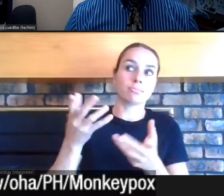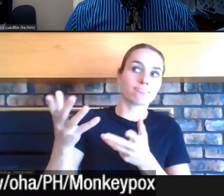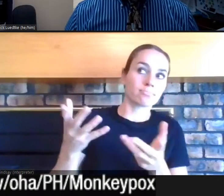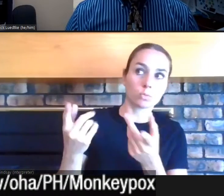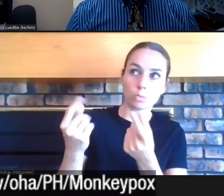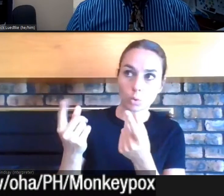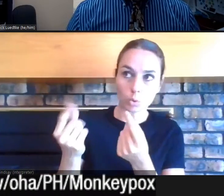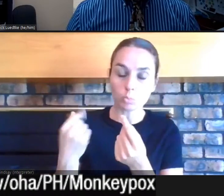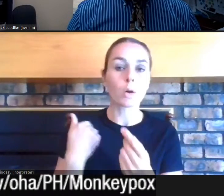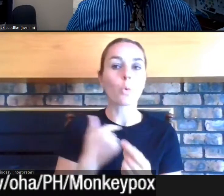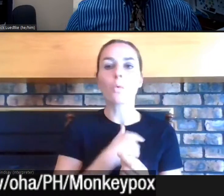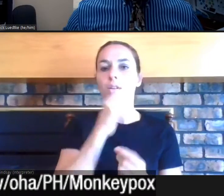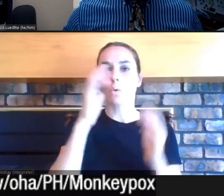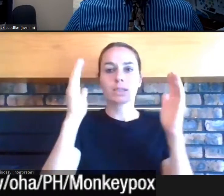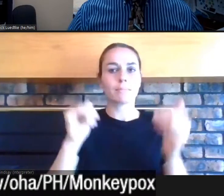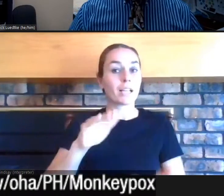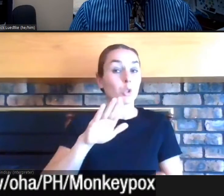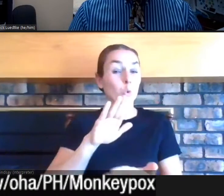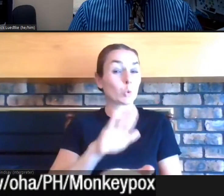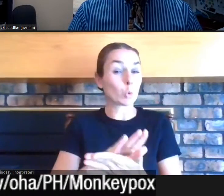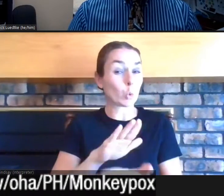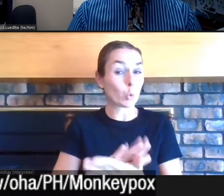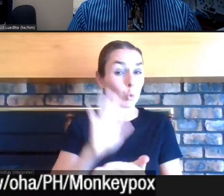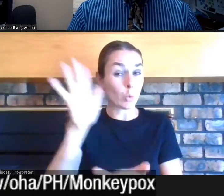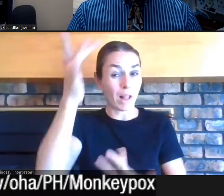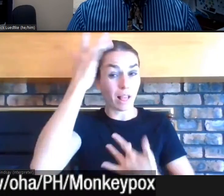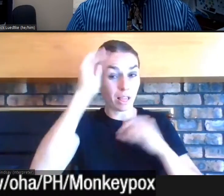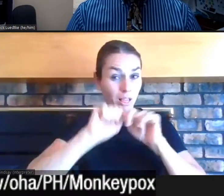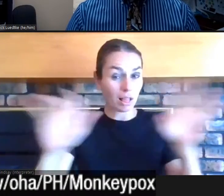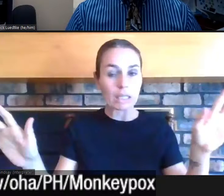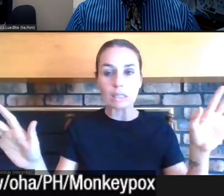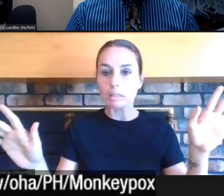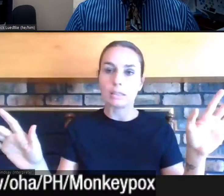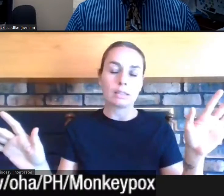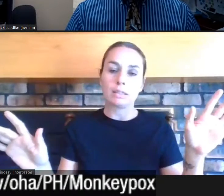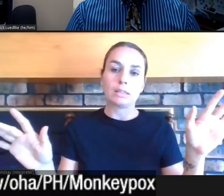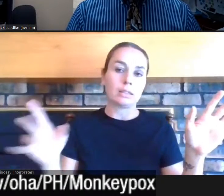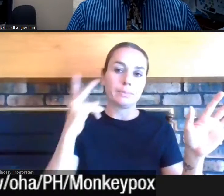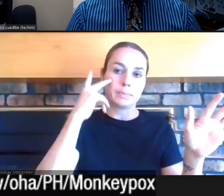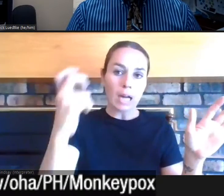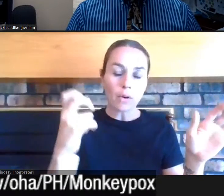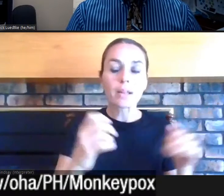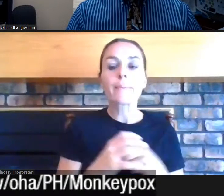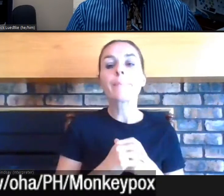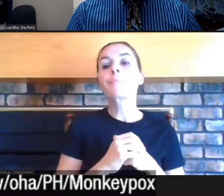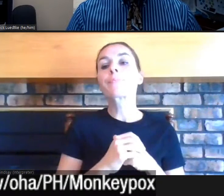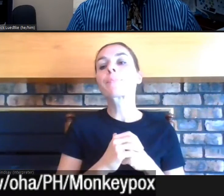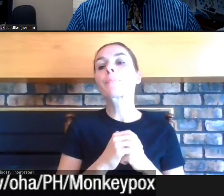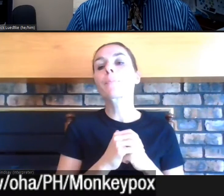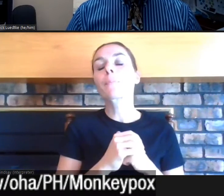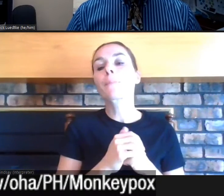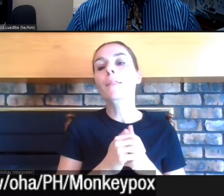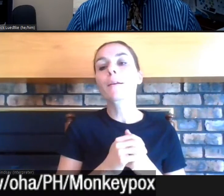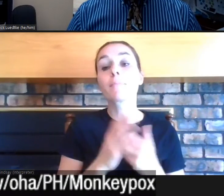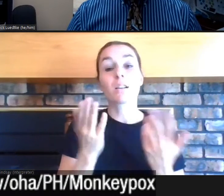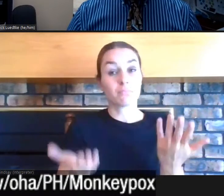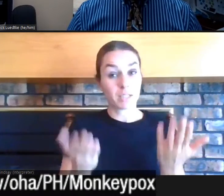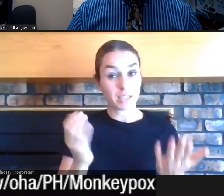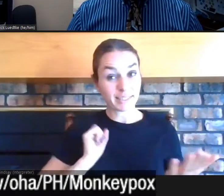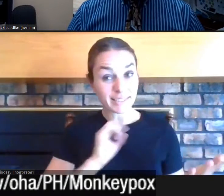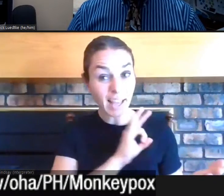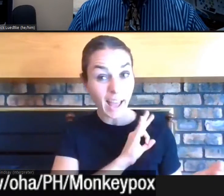schools will be a location where monkeypox transmits commonly. But we do anticipate that whether it's a staff member or a